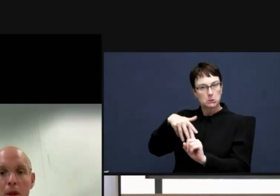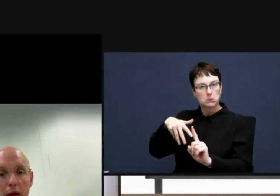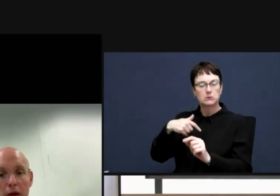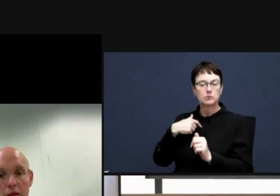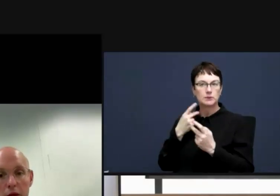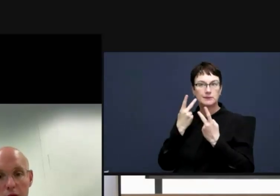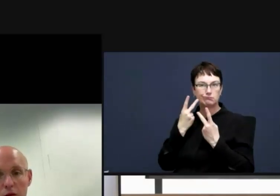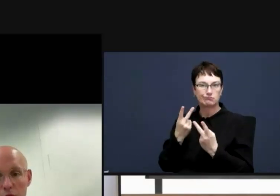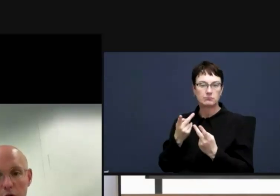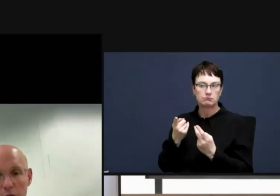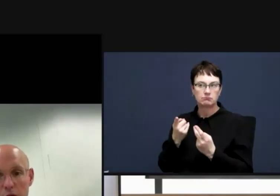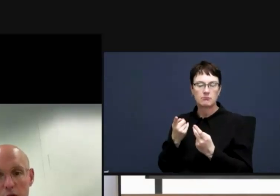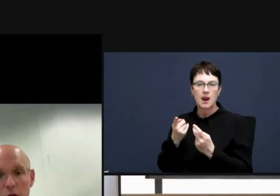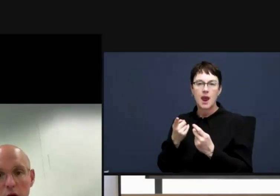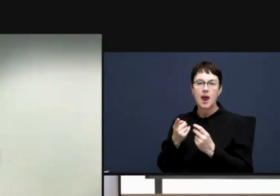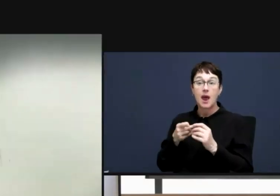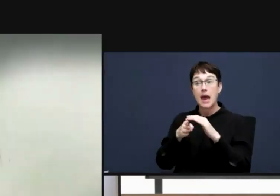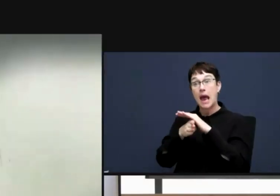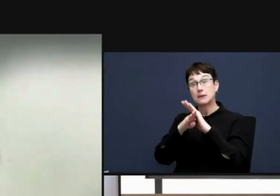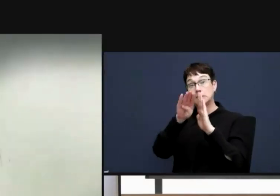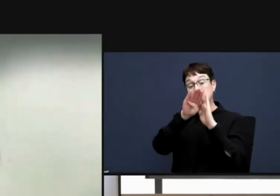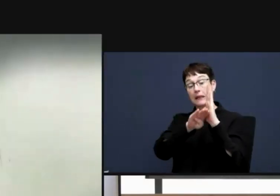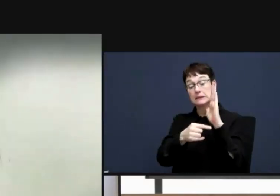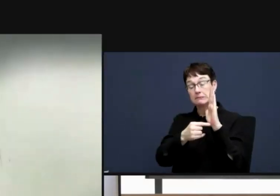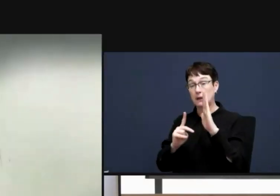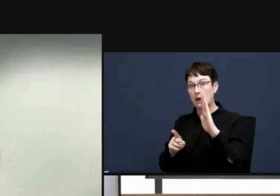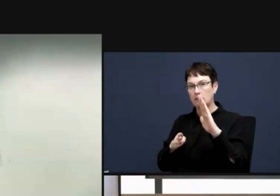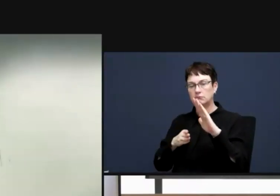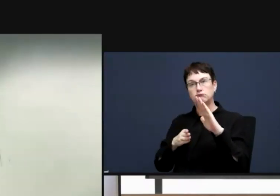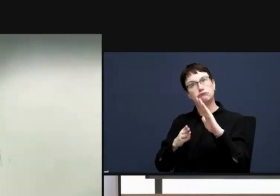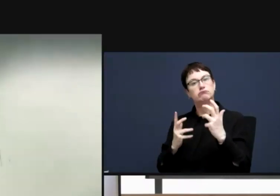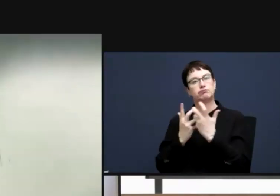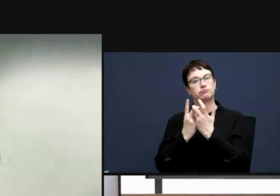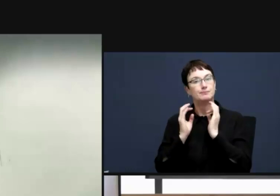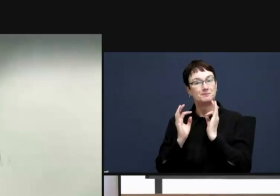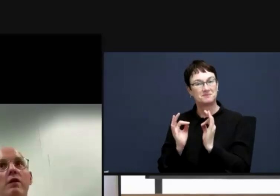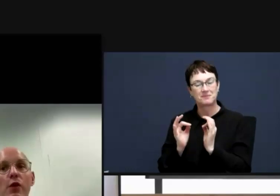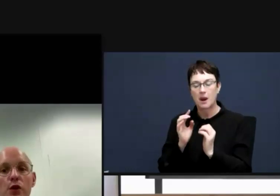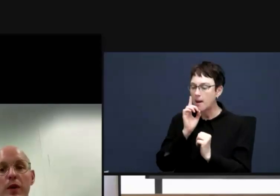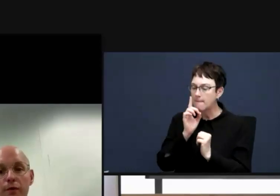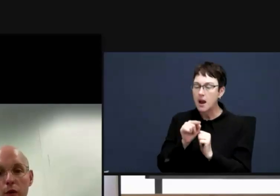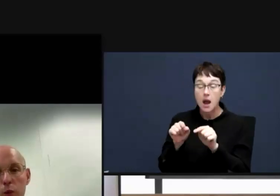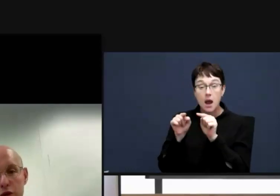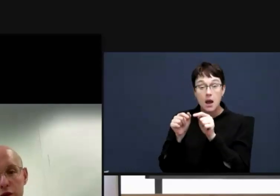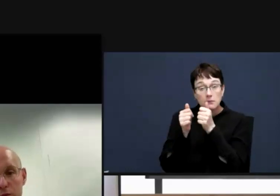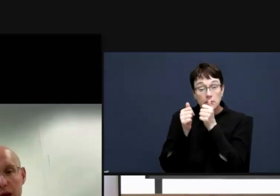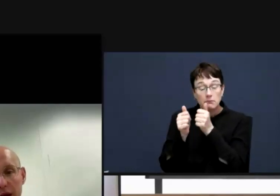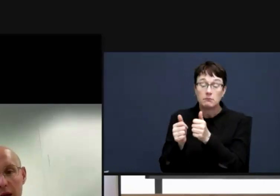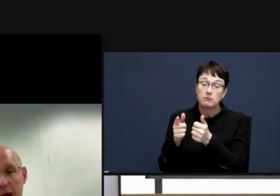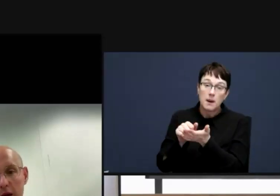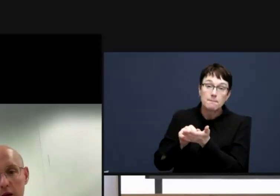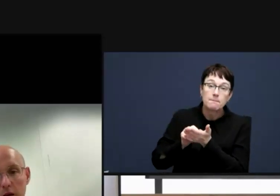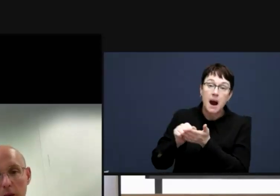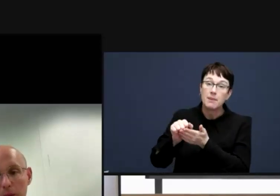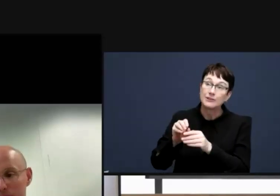compliant, and then you can download those files. So what it can't do is publish the document itself. At first, we thought we should